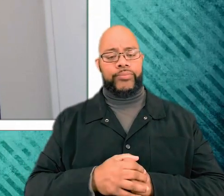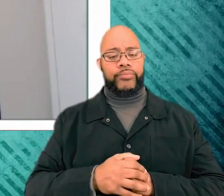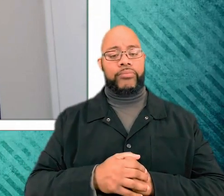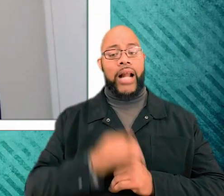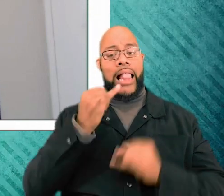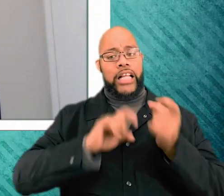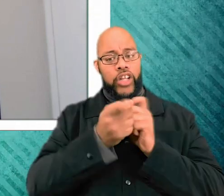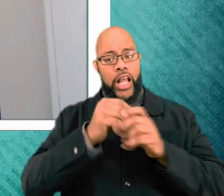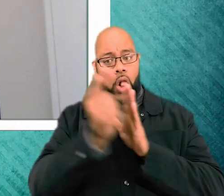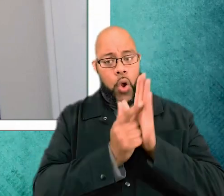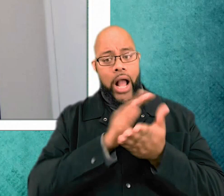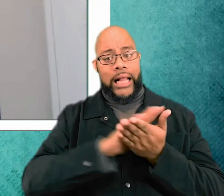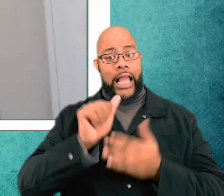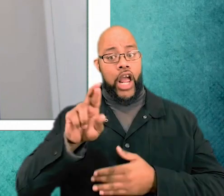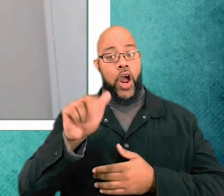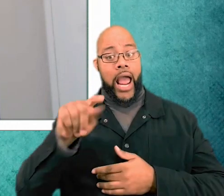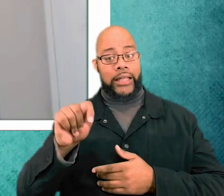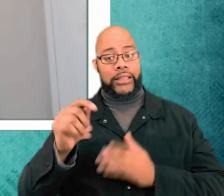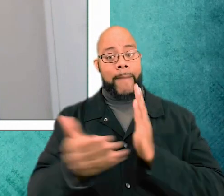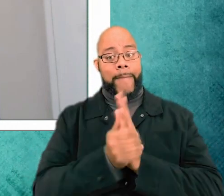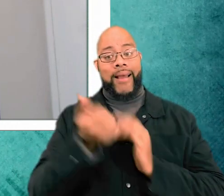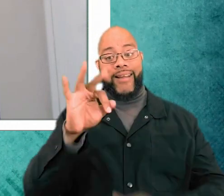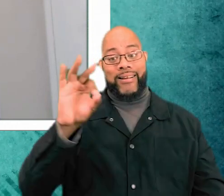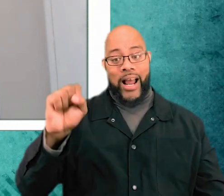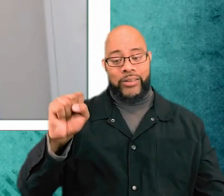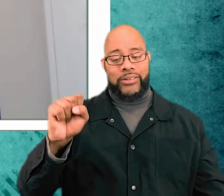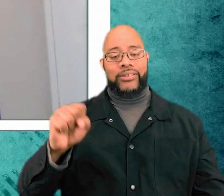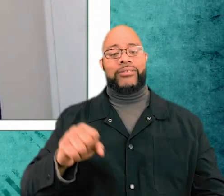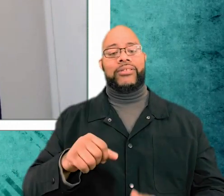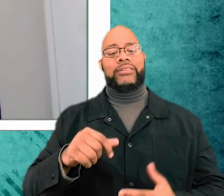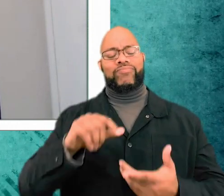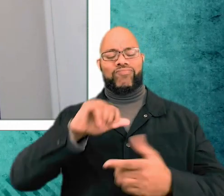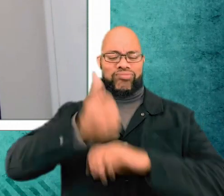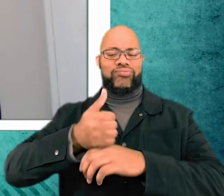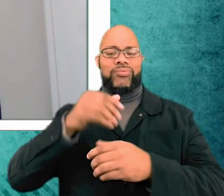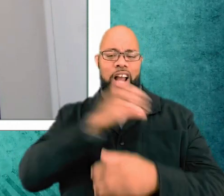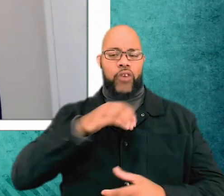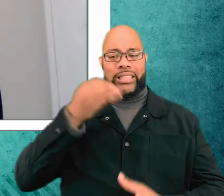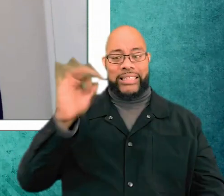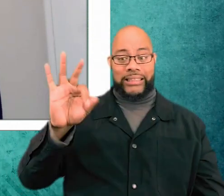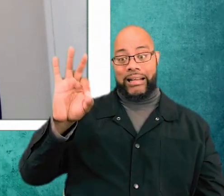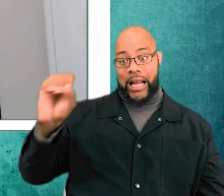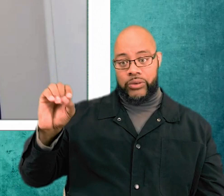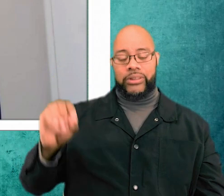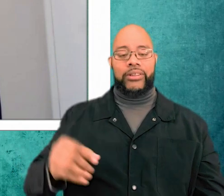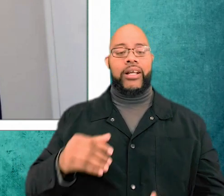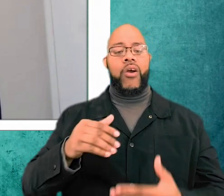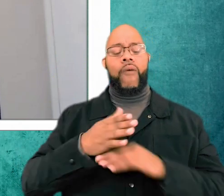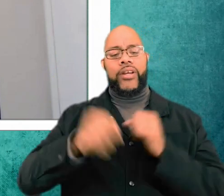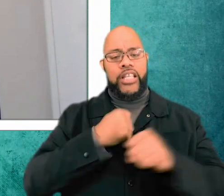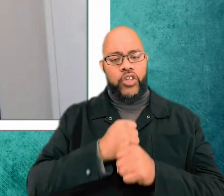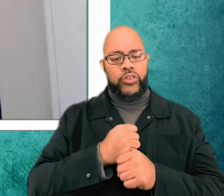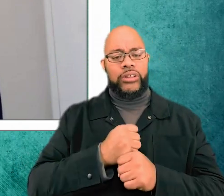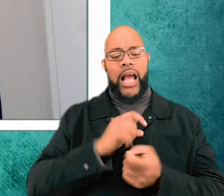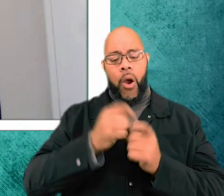in the law, the Clean Air Act Amendments of 1990, was enacted by Congress in 1990. Over the years, there have been many changes in